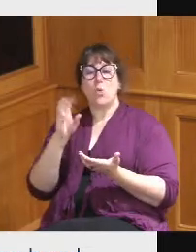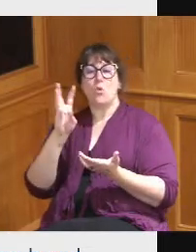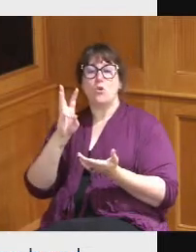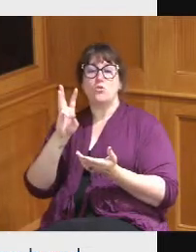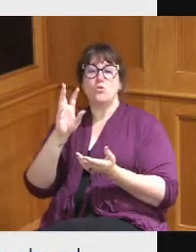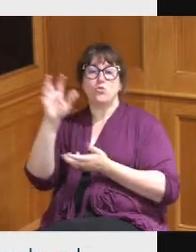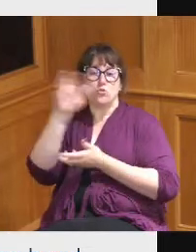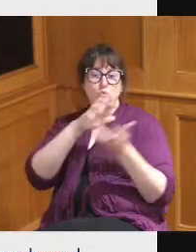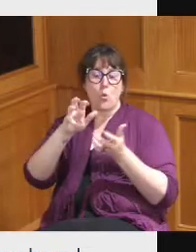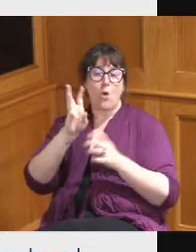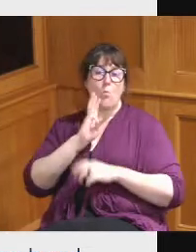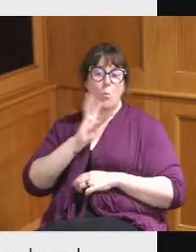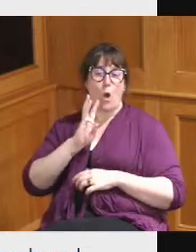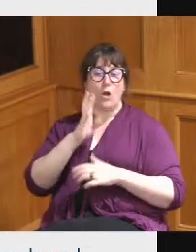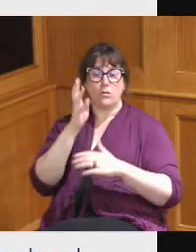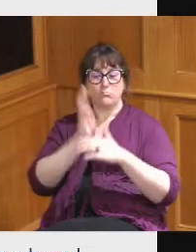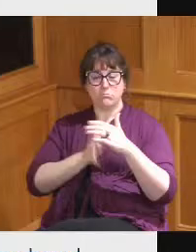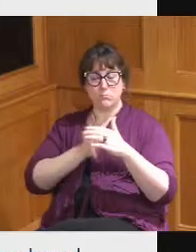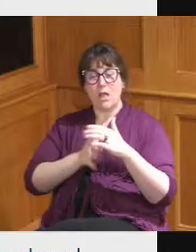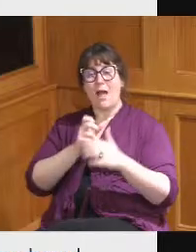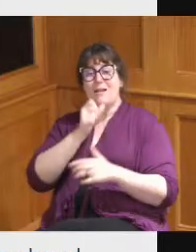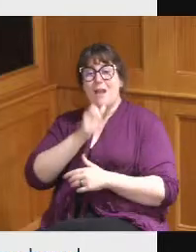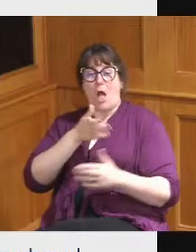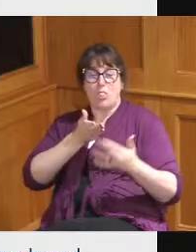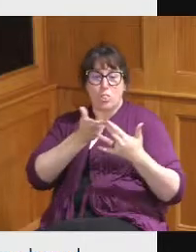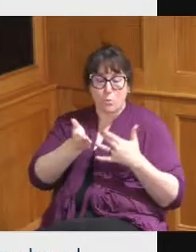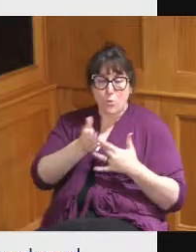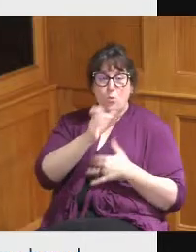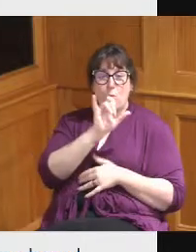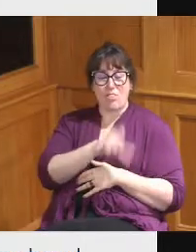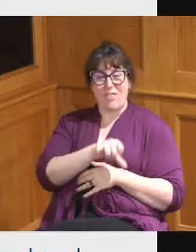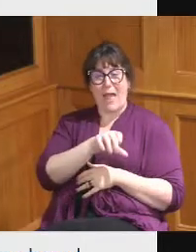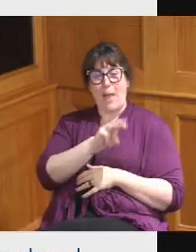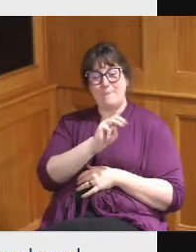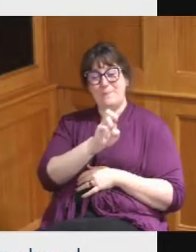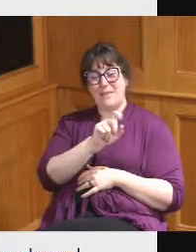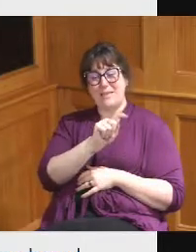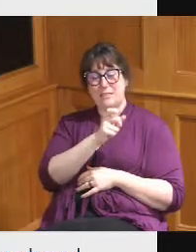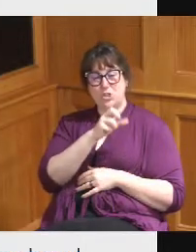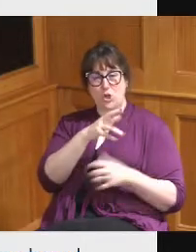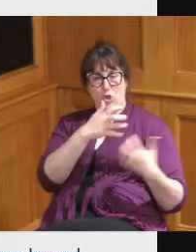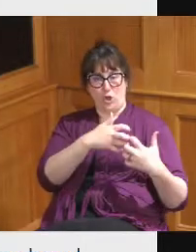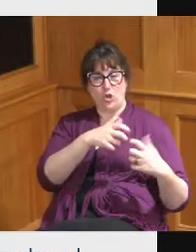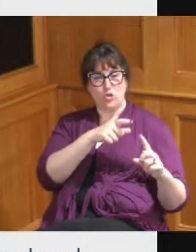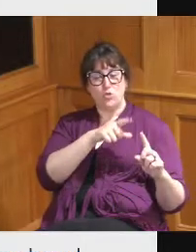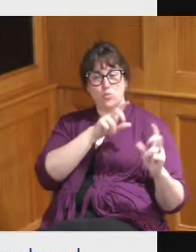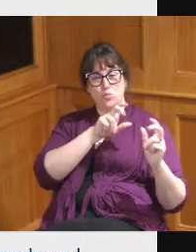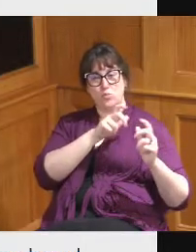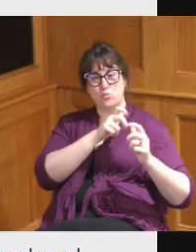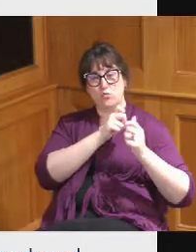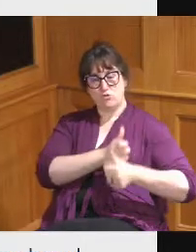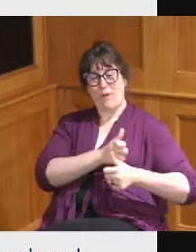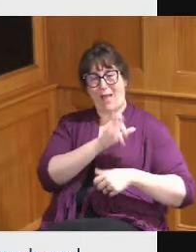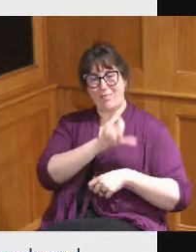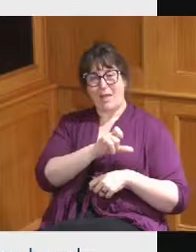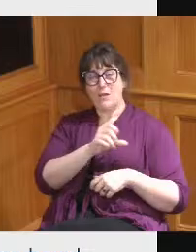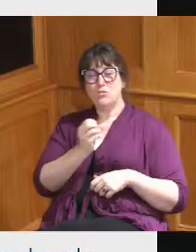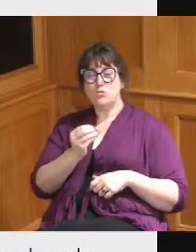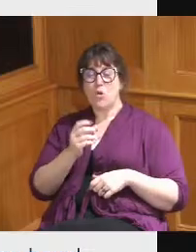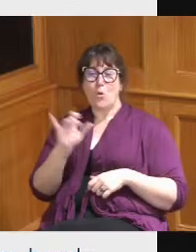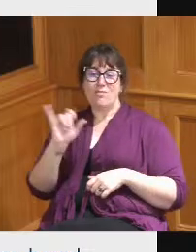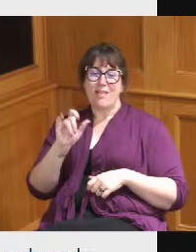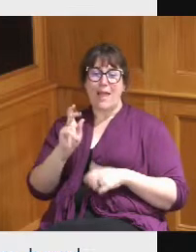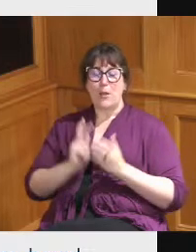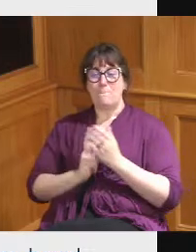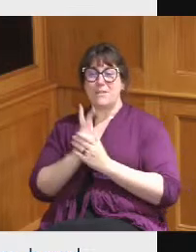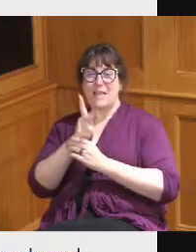in, not through your water meter. So we know how much volume, which is the inflow that comes to our plants, and